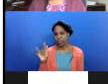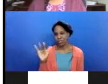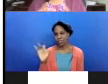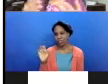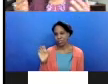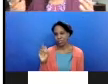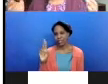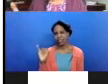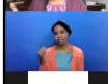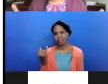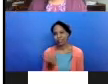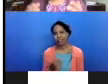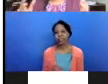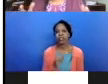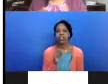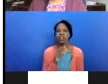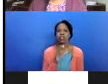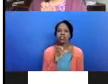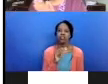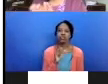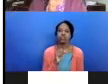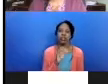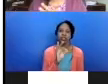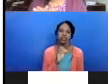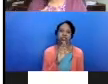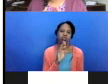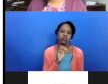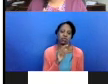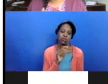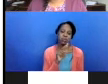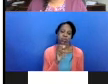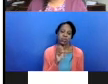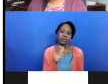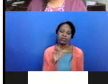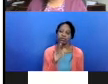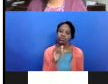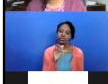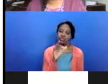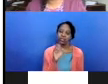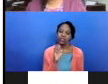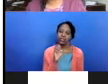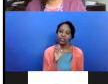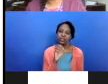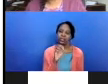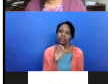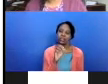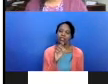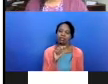violence, or the queer community and whatnot. And actually, this leads well into one of the questions that's been